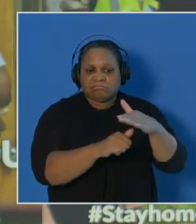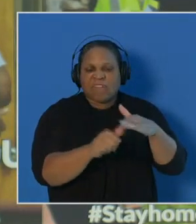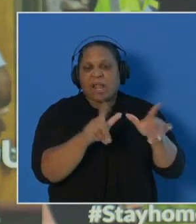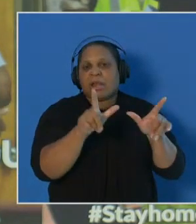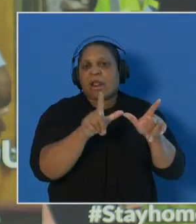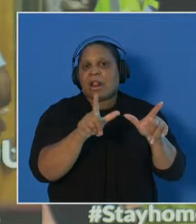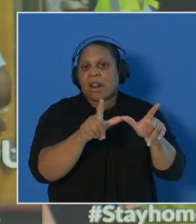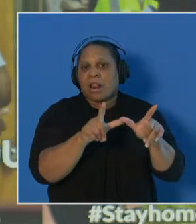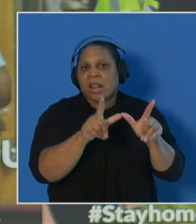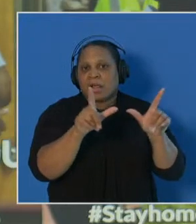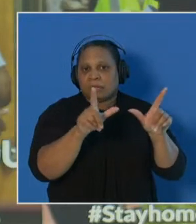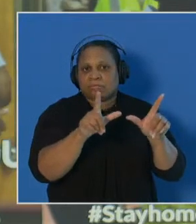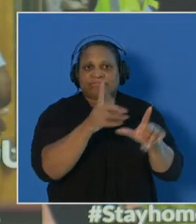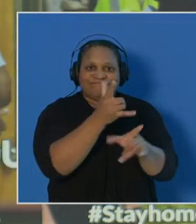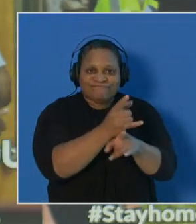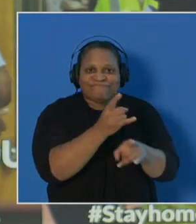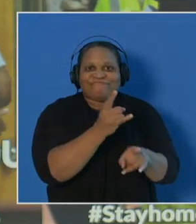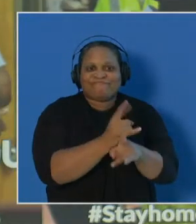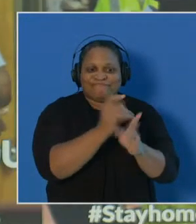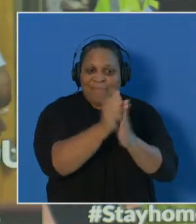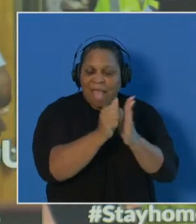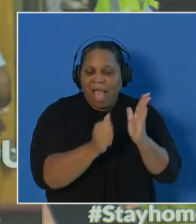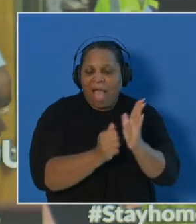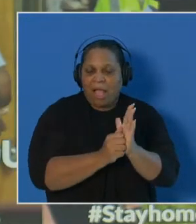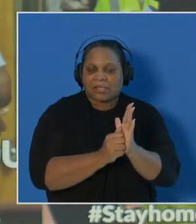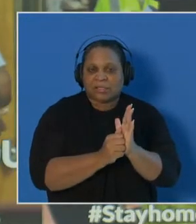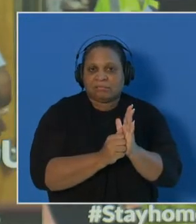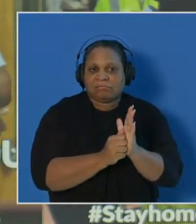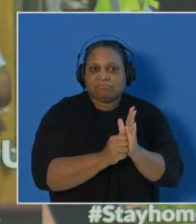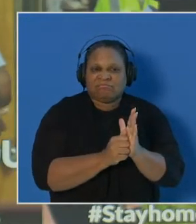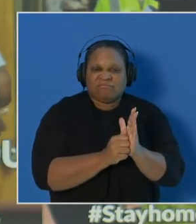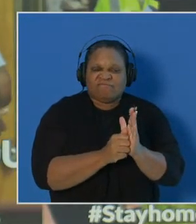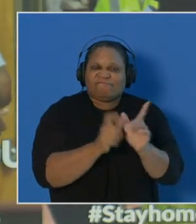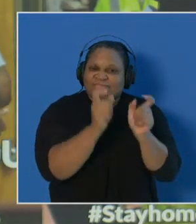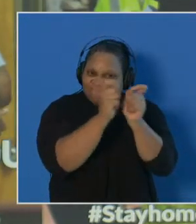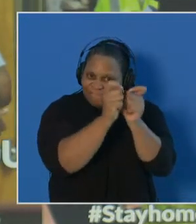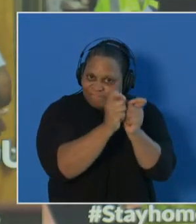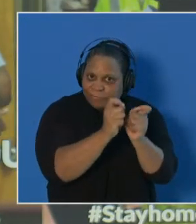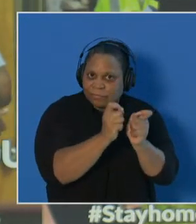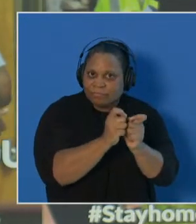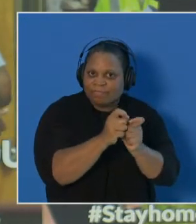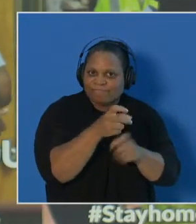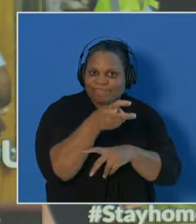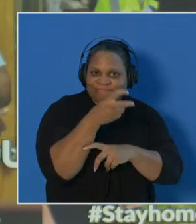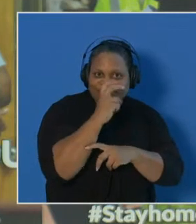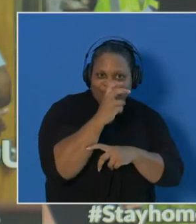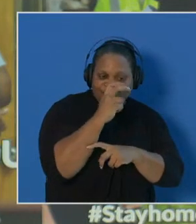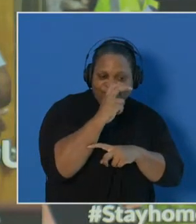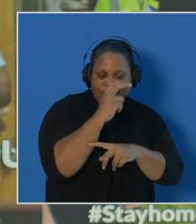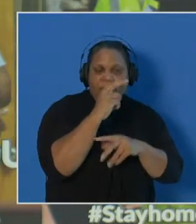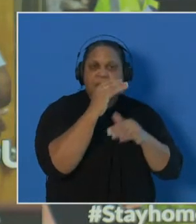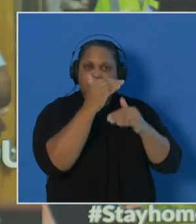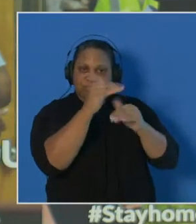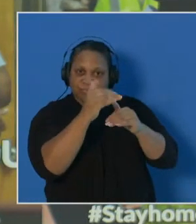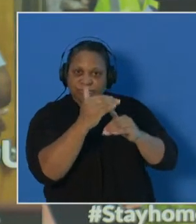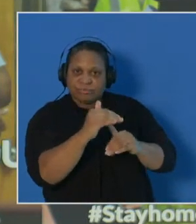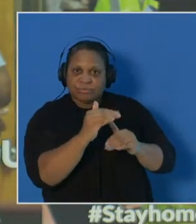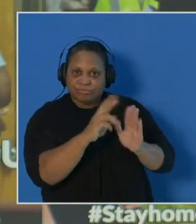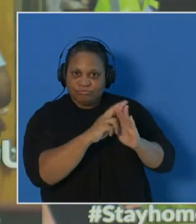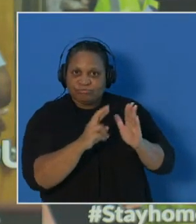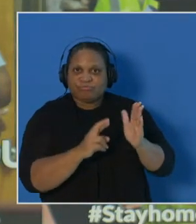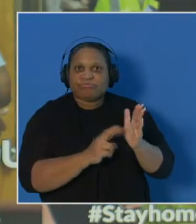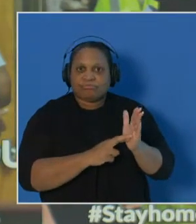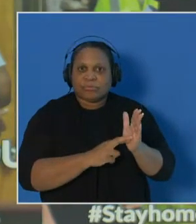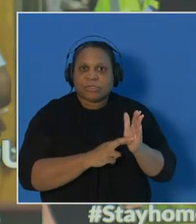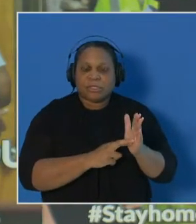Liquor Licensing Act. And the Liquor Licensing Act has specific restrictions that apply to certain places. What the Attorney General